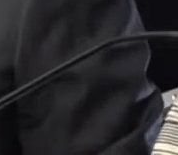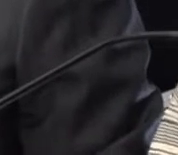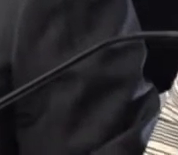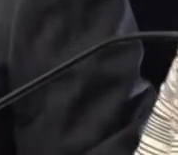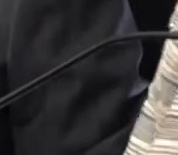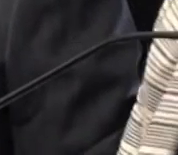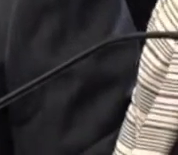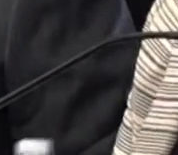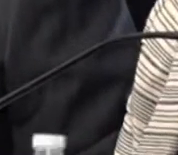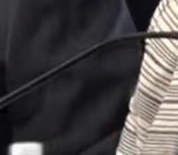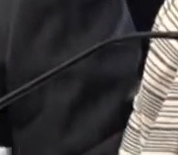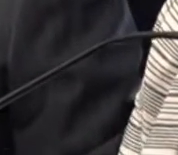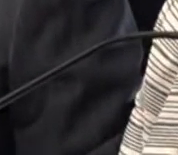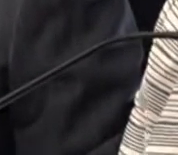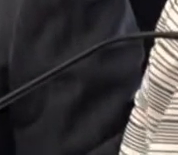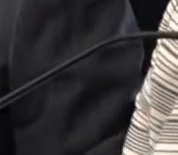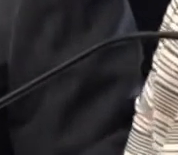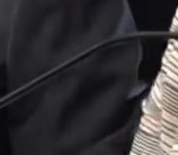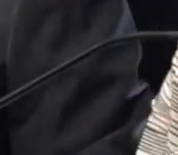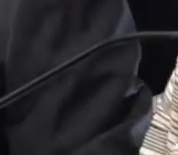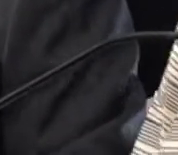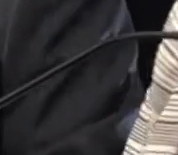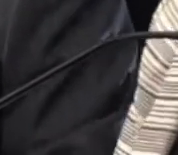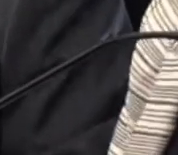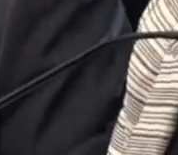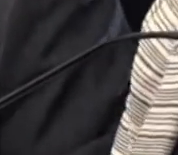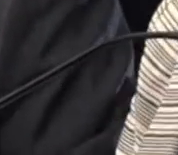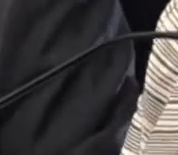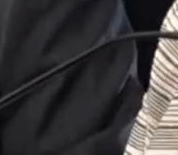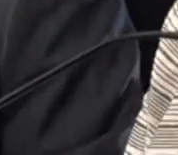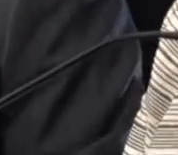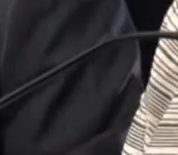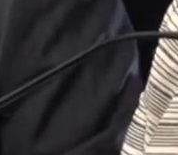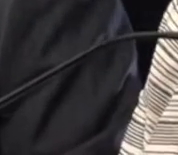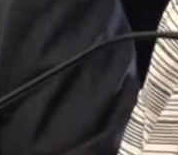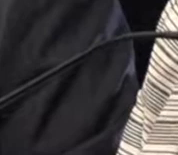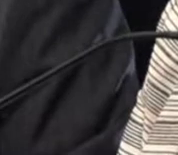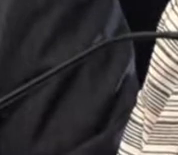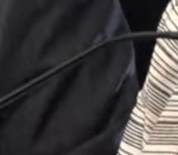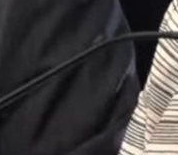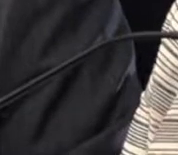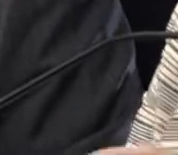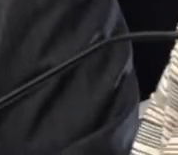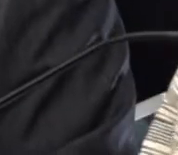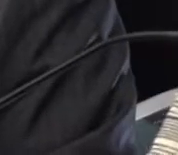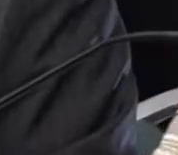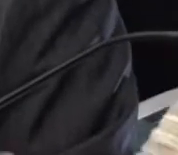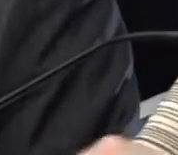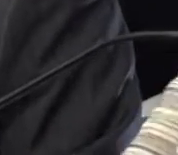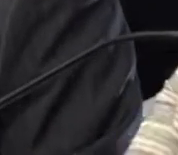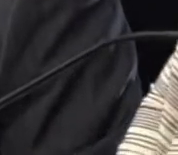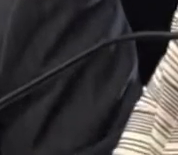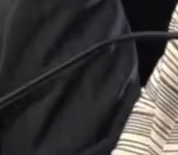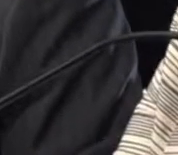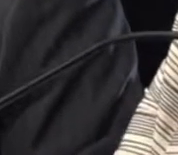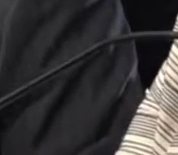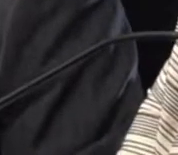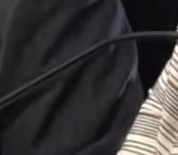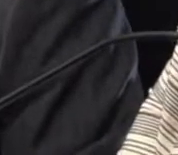including keeping mobiles on silent mode and abstaining from unnecessary conversation and